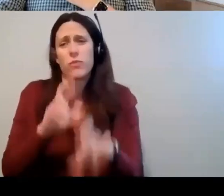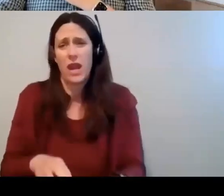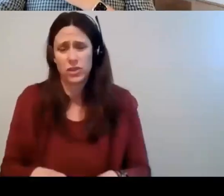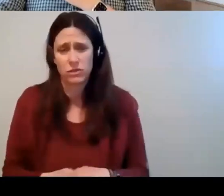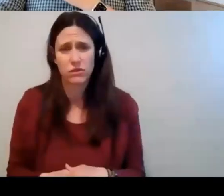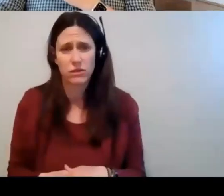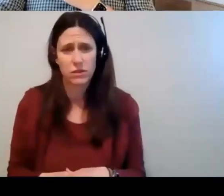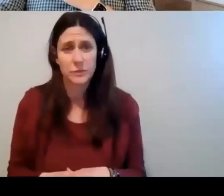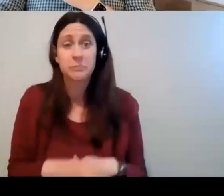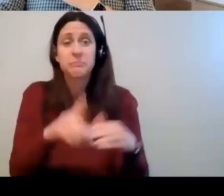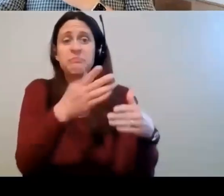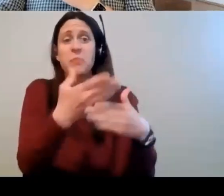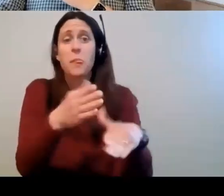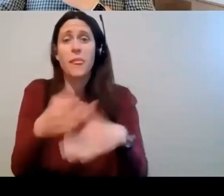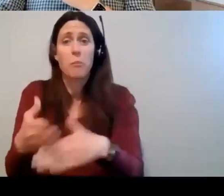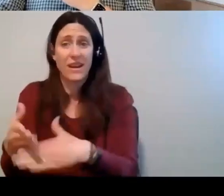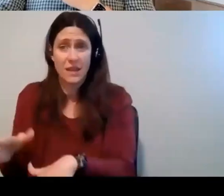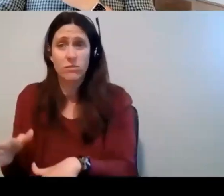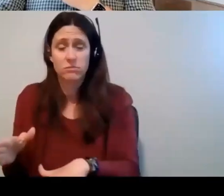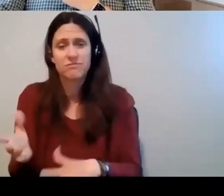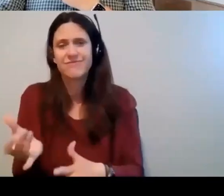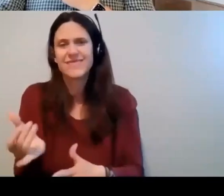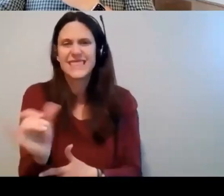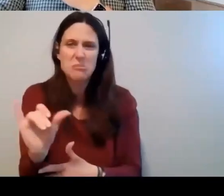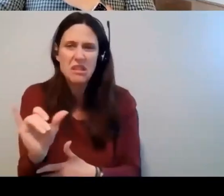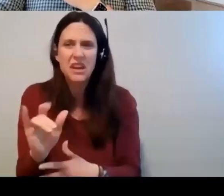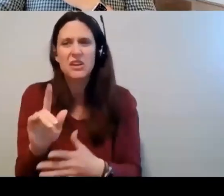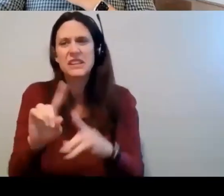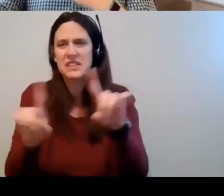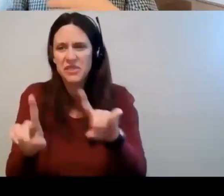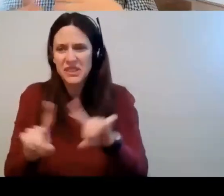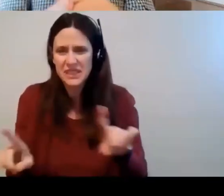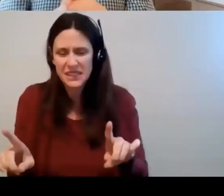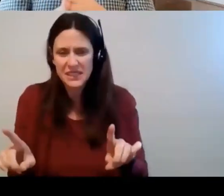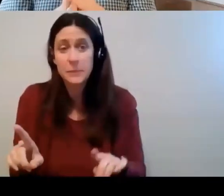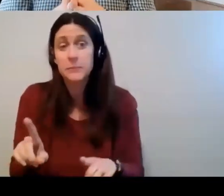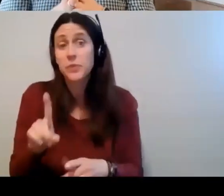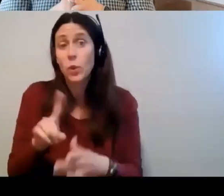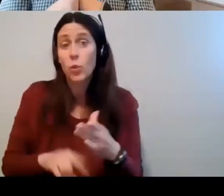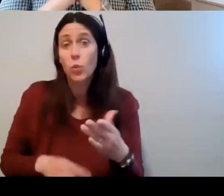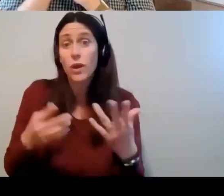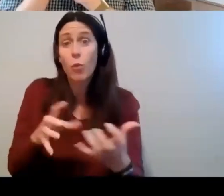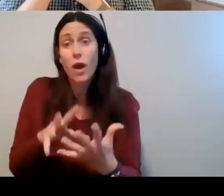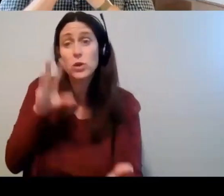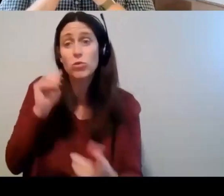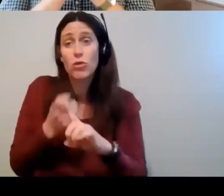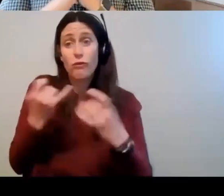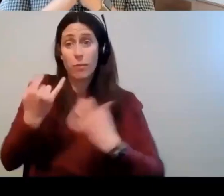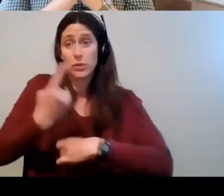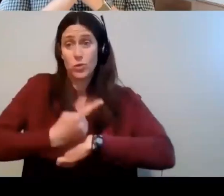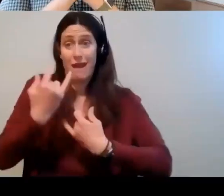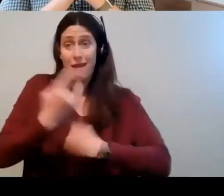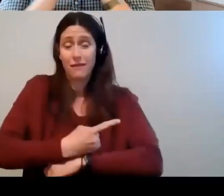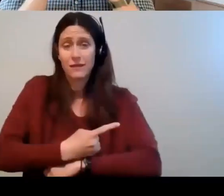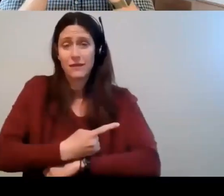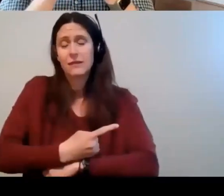I did a little breakdown for you here, just of some similarities and differences. What I want you to take away from our talk today is that we